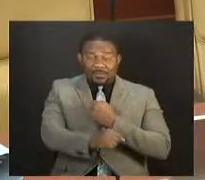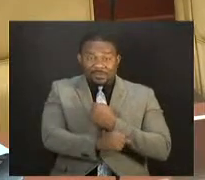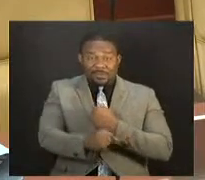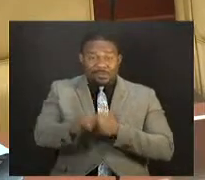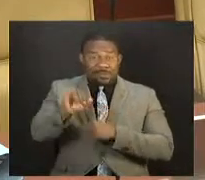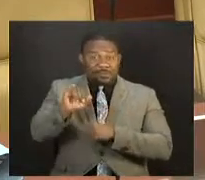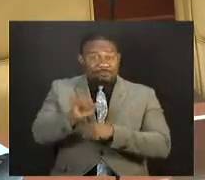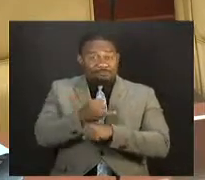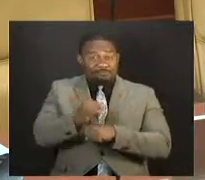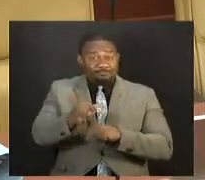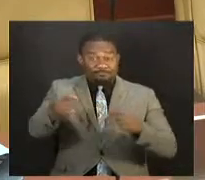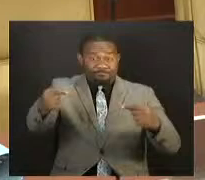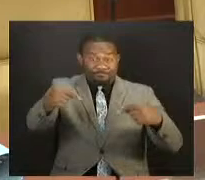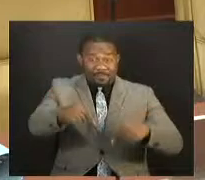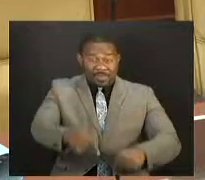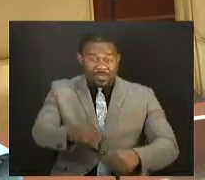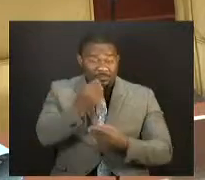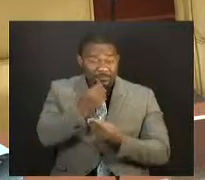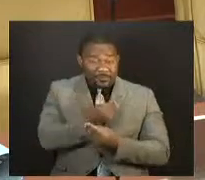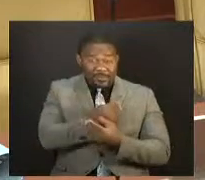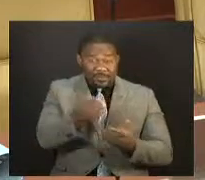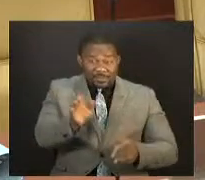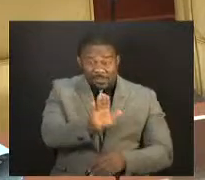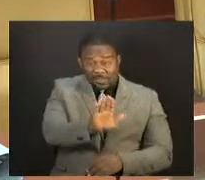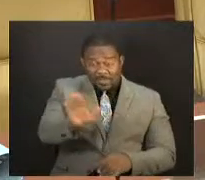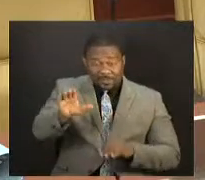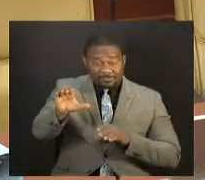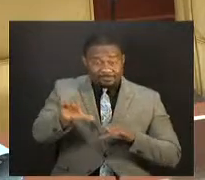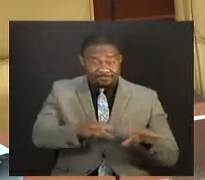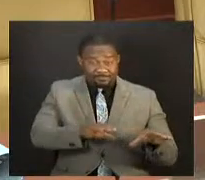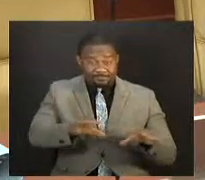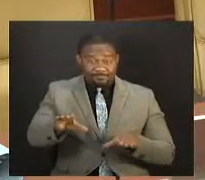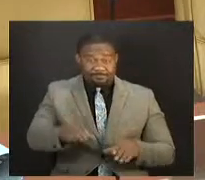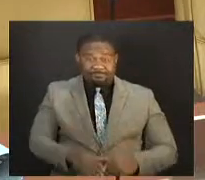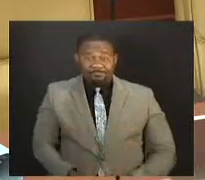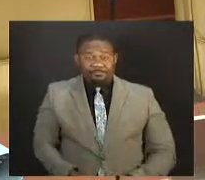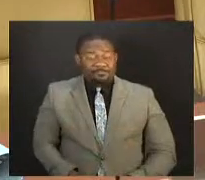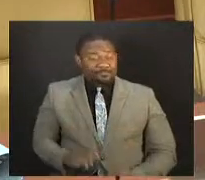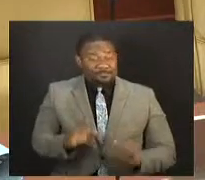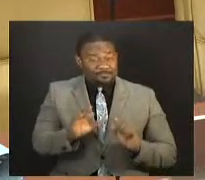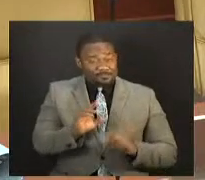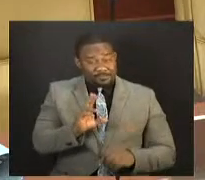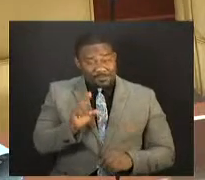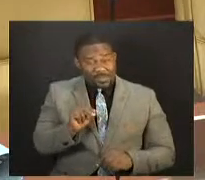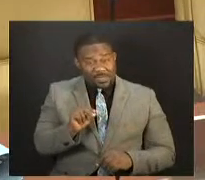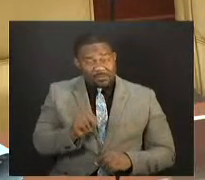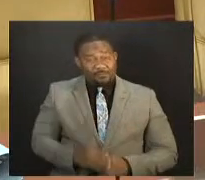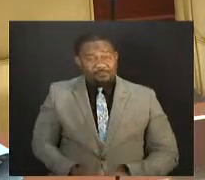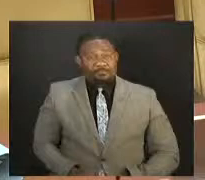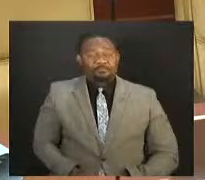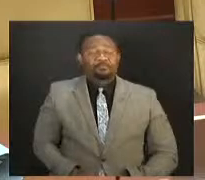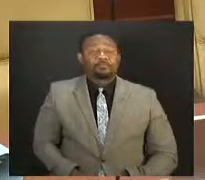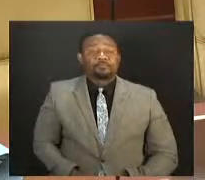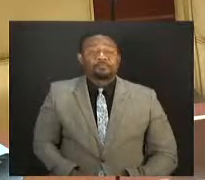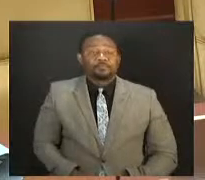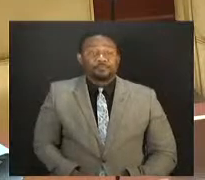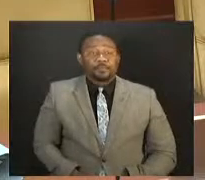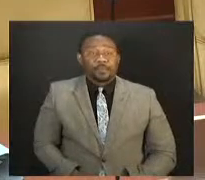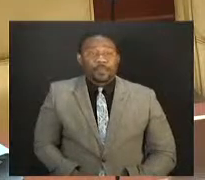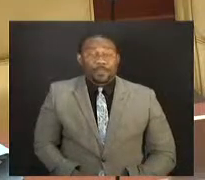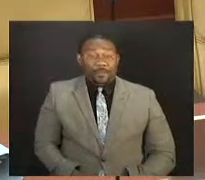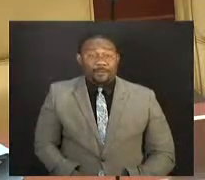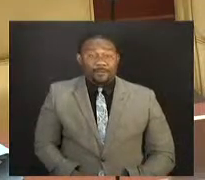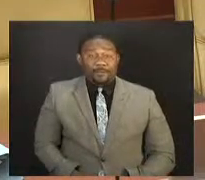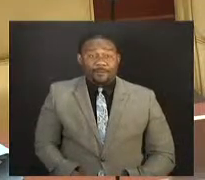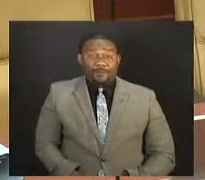apprise us of its activities. It is part of our